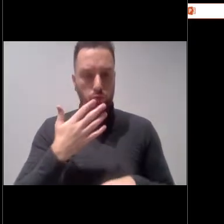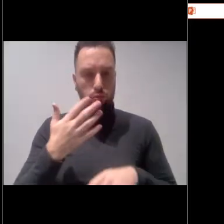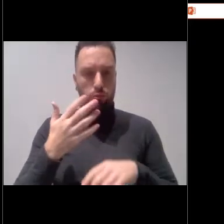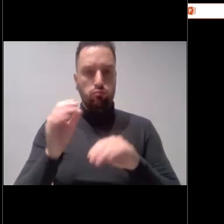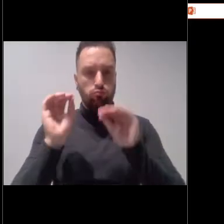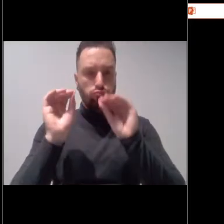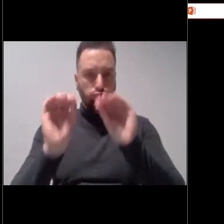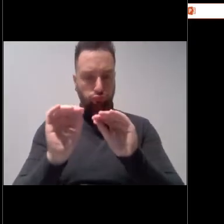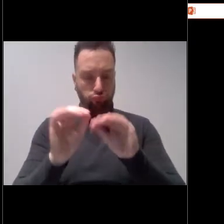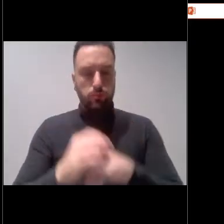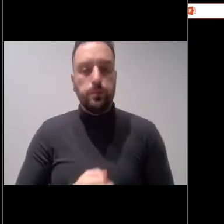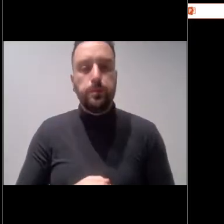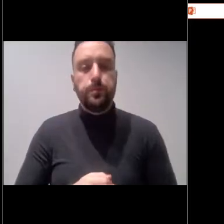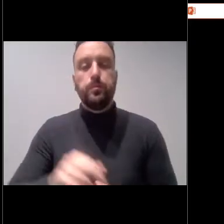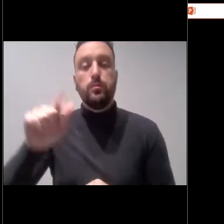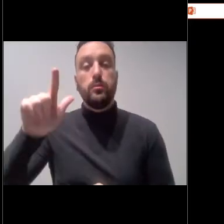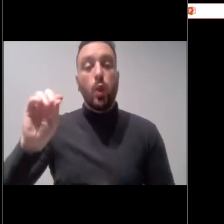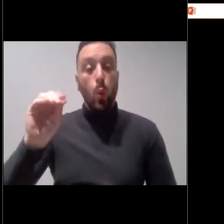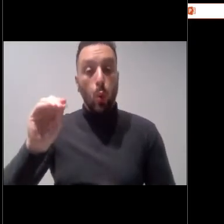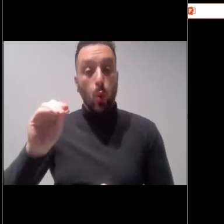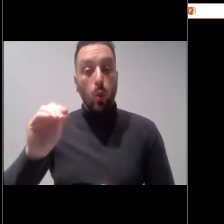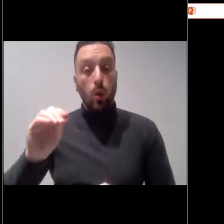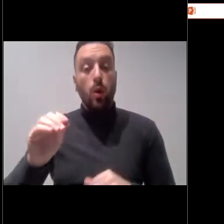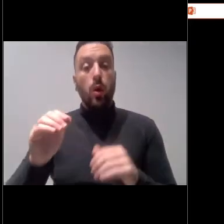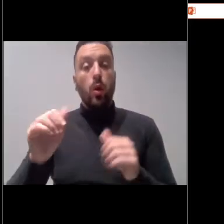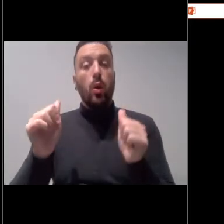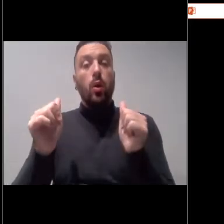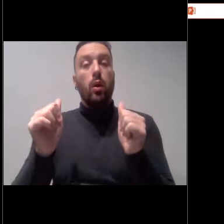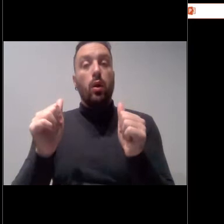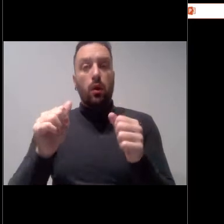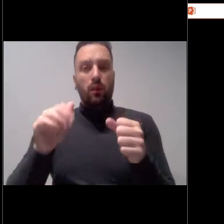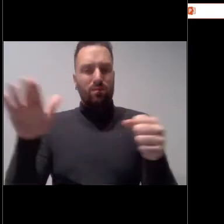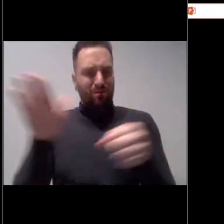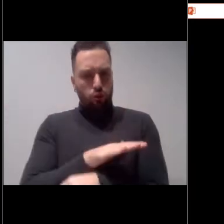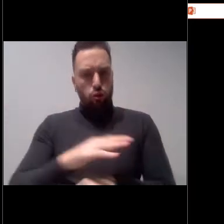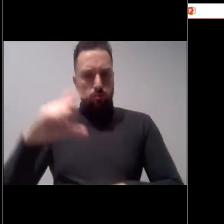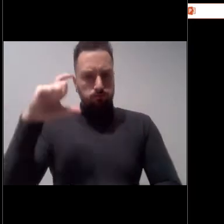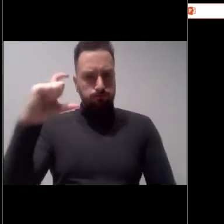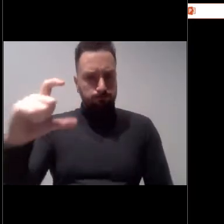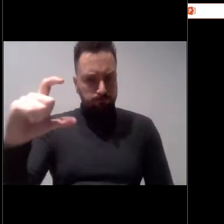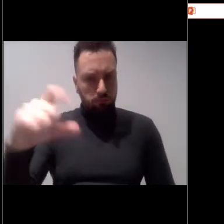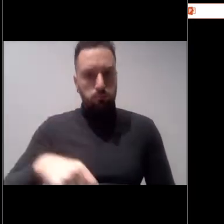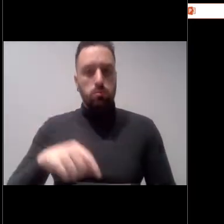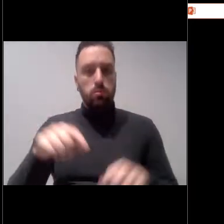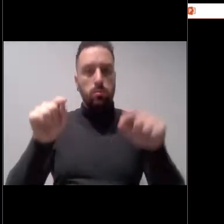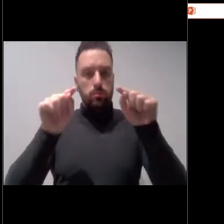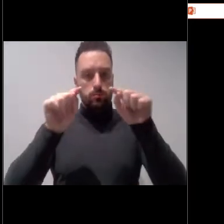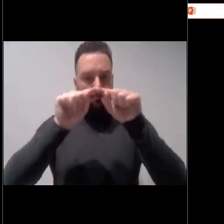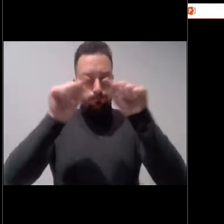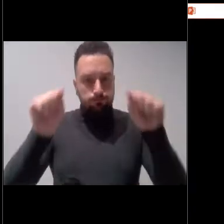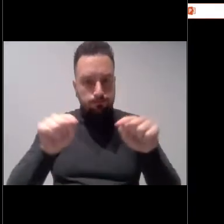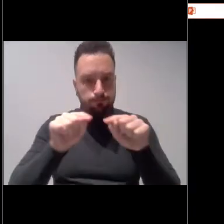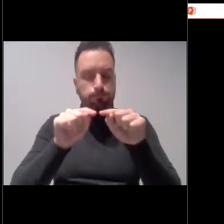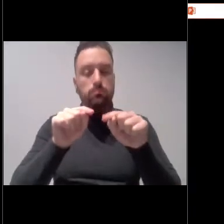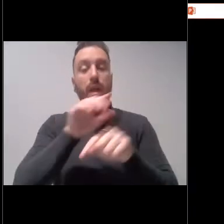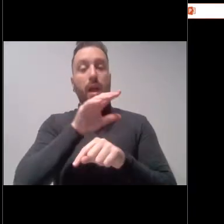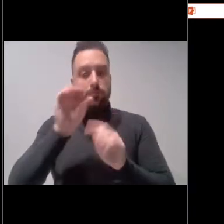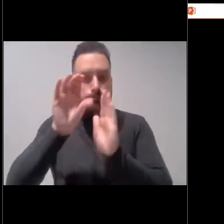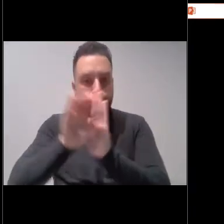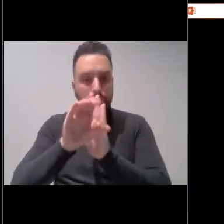You want to use the logo in whole. You can't break it up. You need the icon and the text. And you don't want